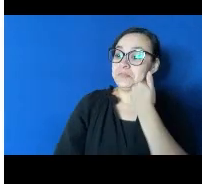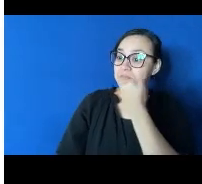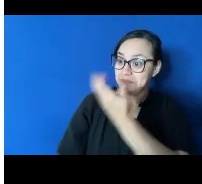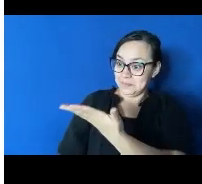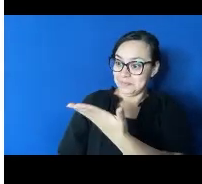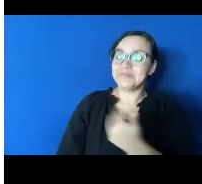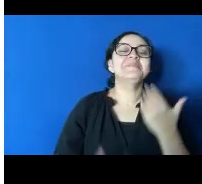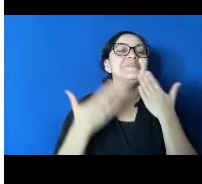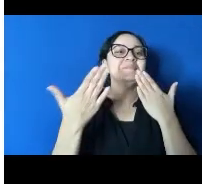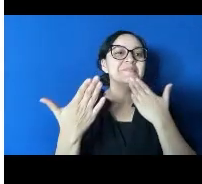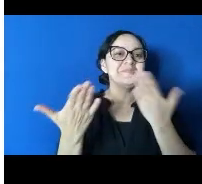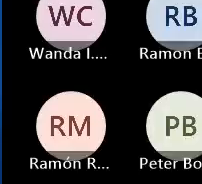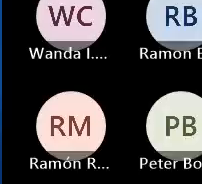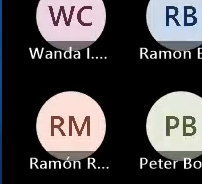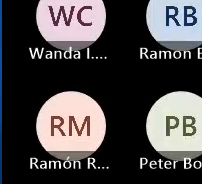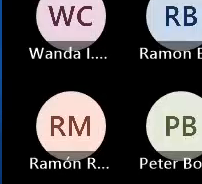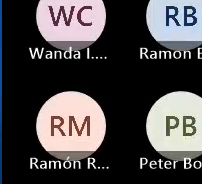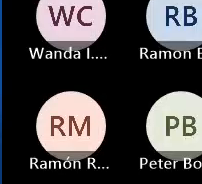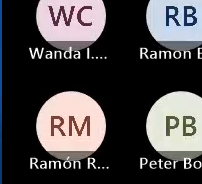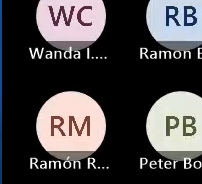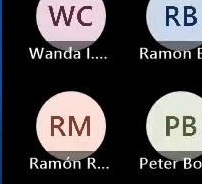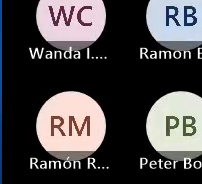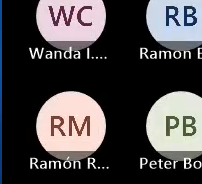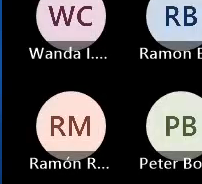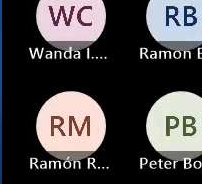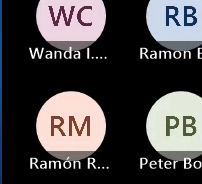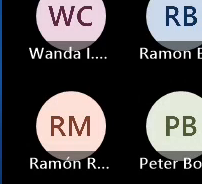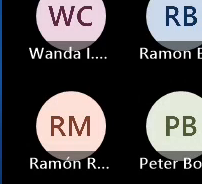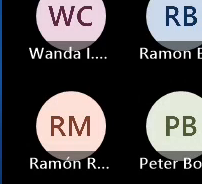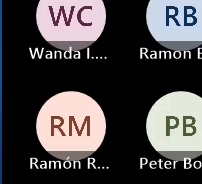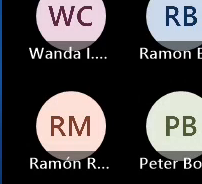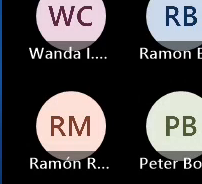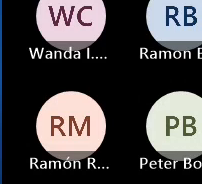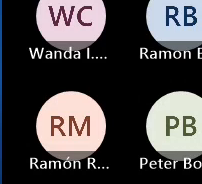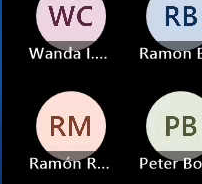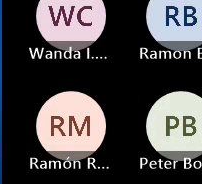Dashboard. nuevamente. Welcome and thank you again.